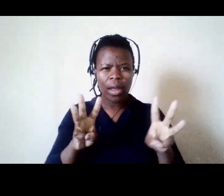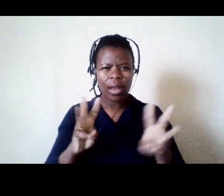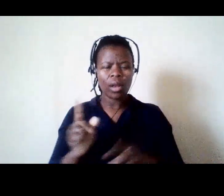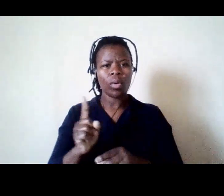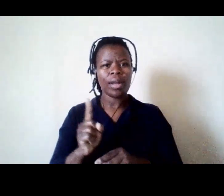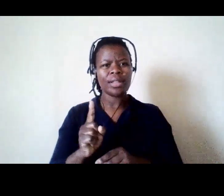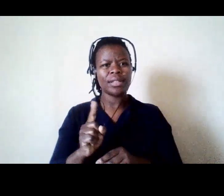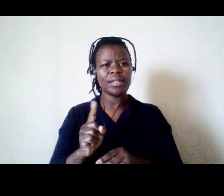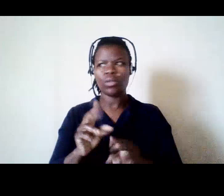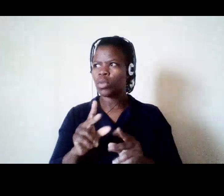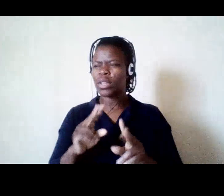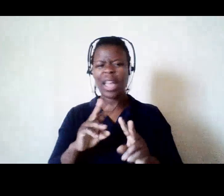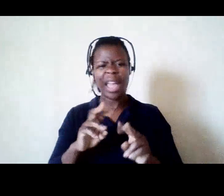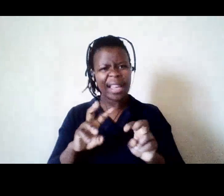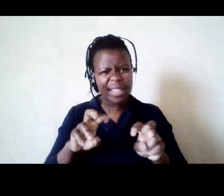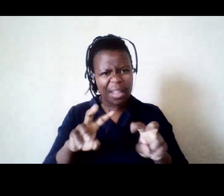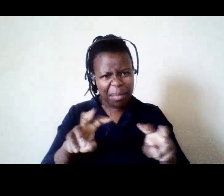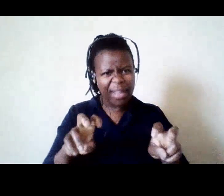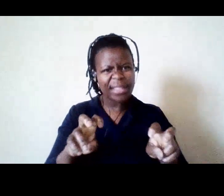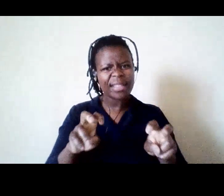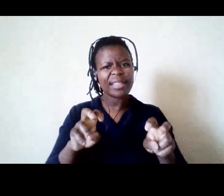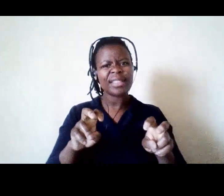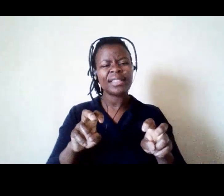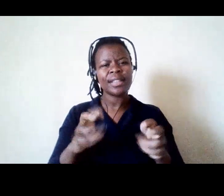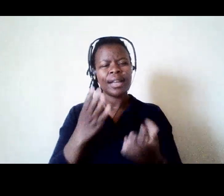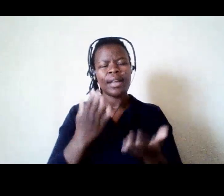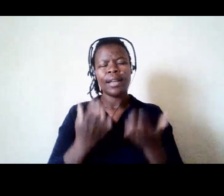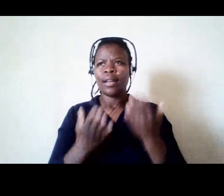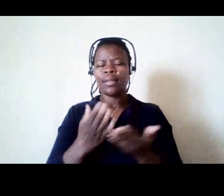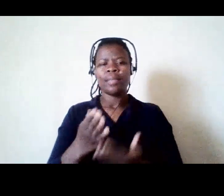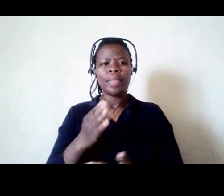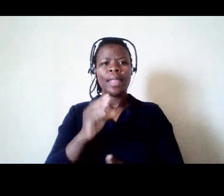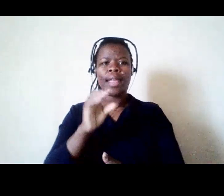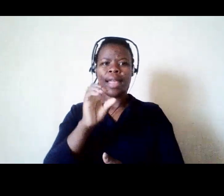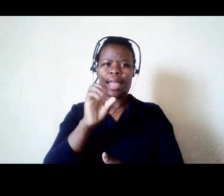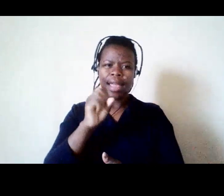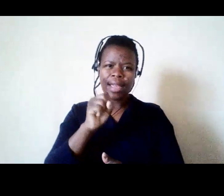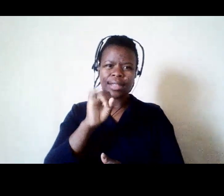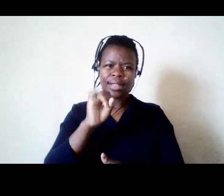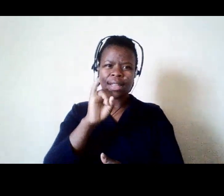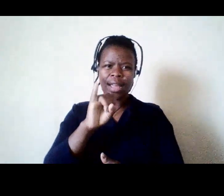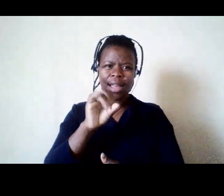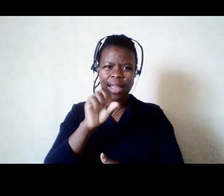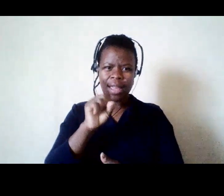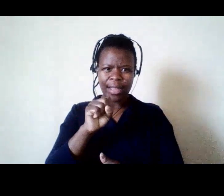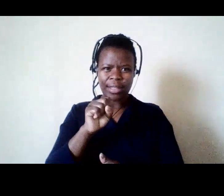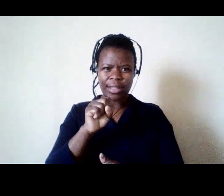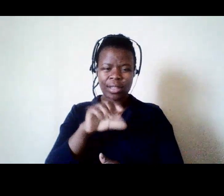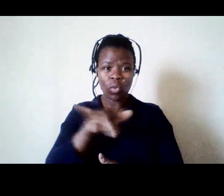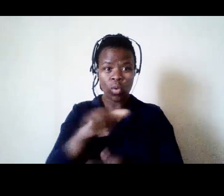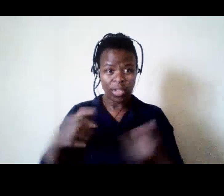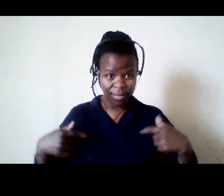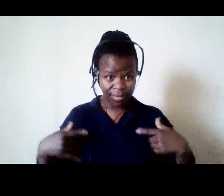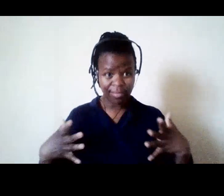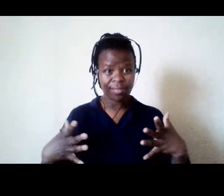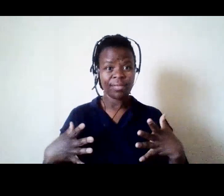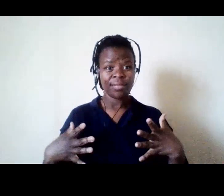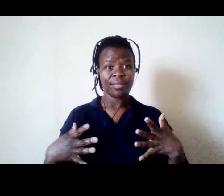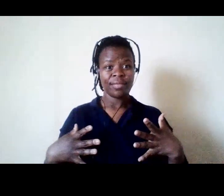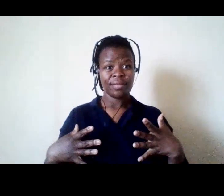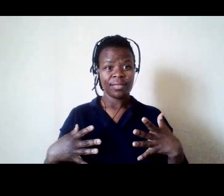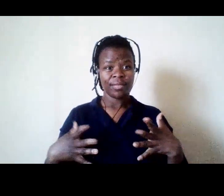examined due to the, I think it's SIS, the one that we studied last week. Those things, they are